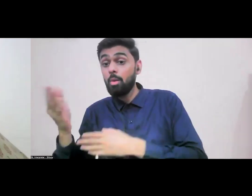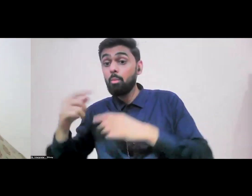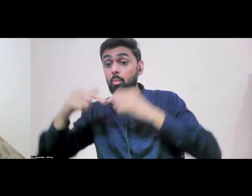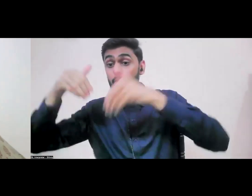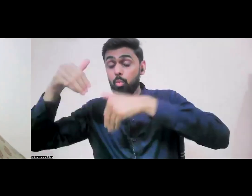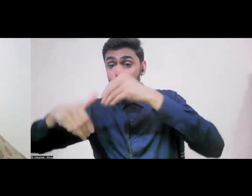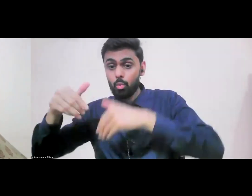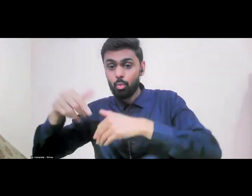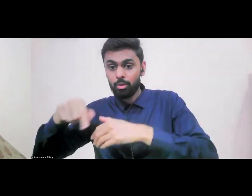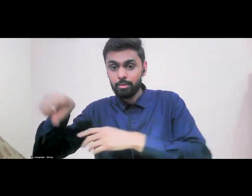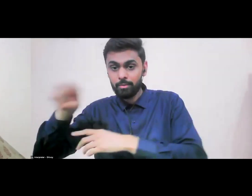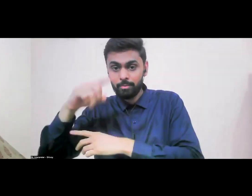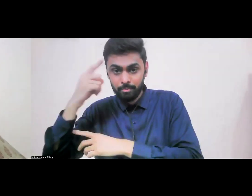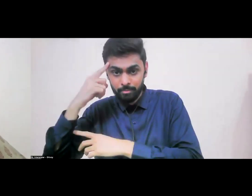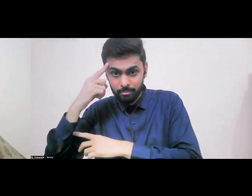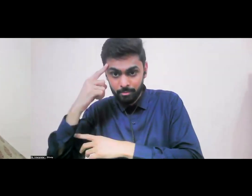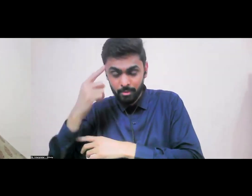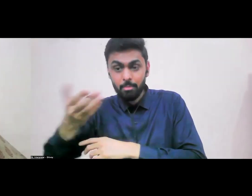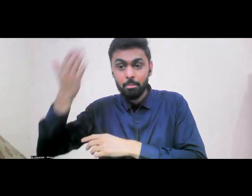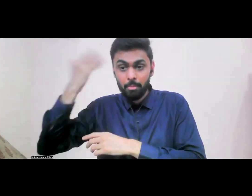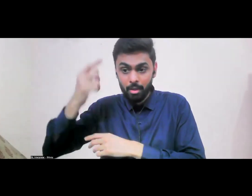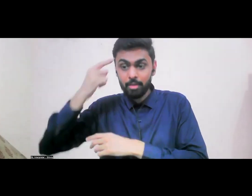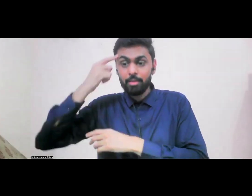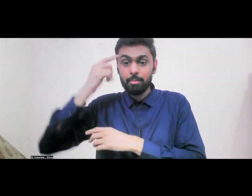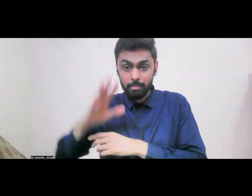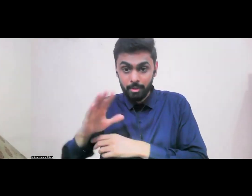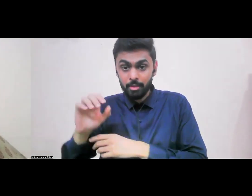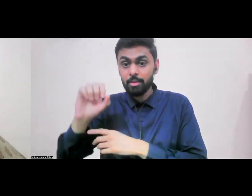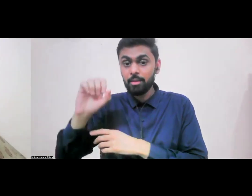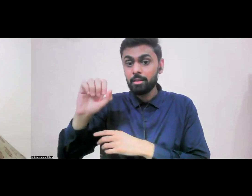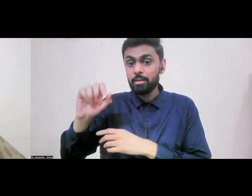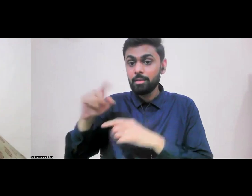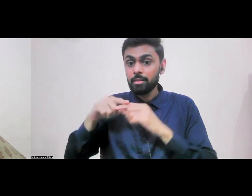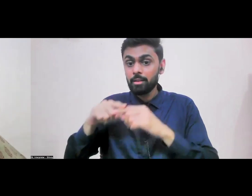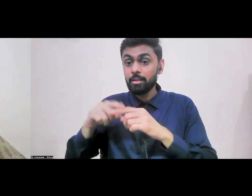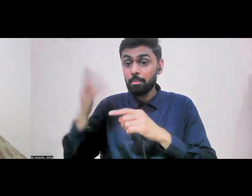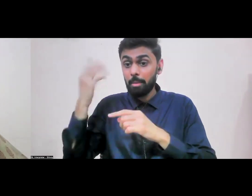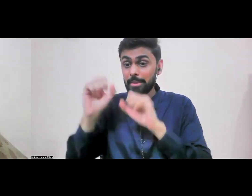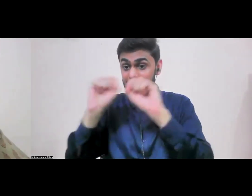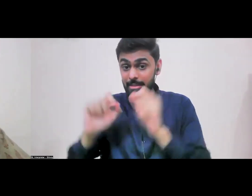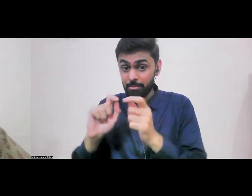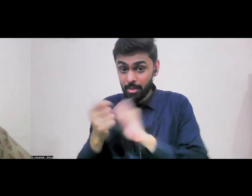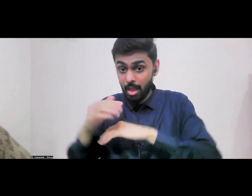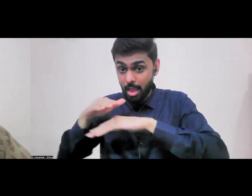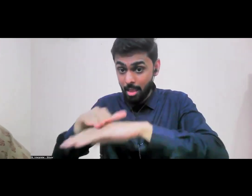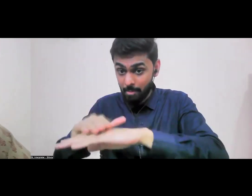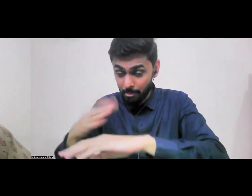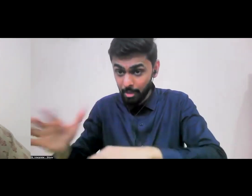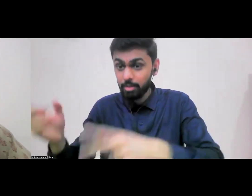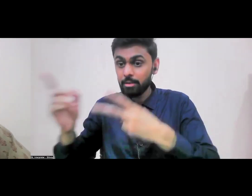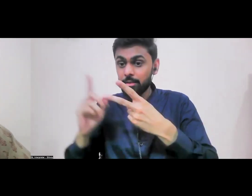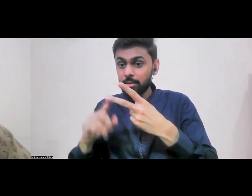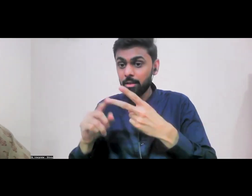now realize you have done some part of systems work? Okay. Yes, no, somewhat. And then the next one will be about the language.